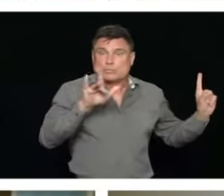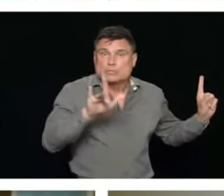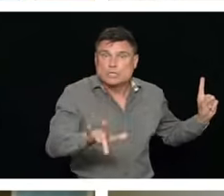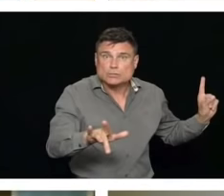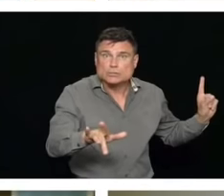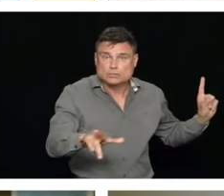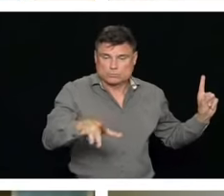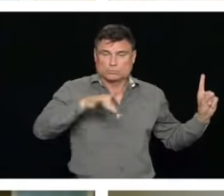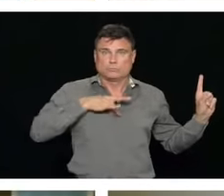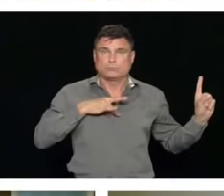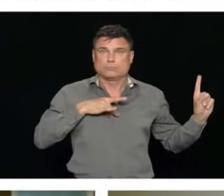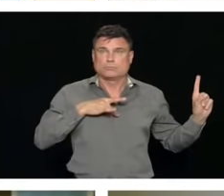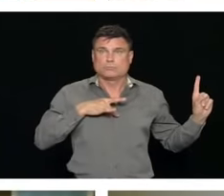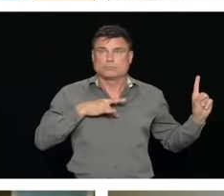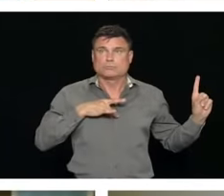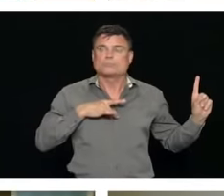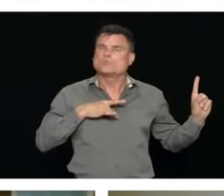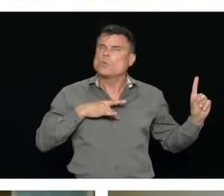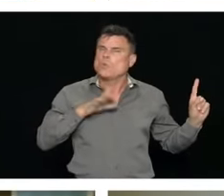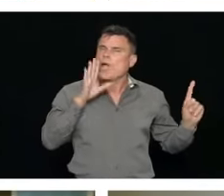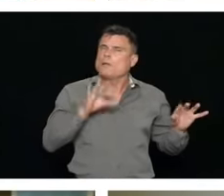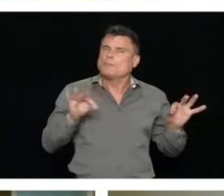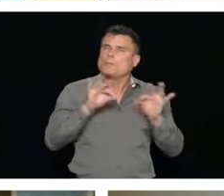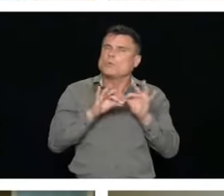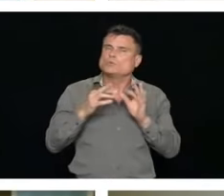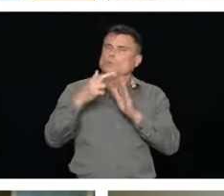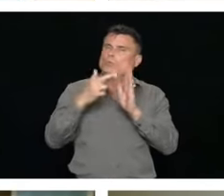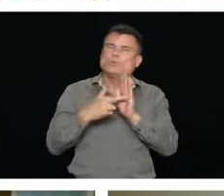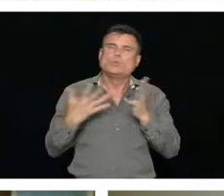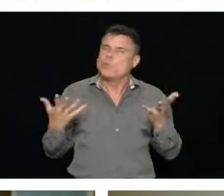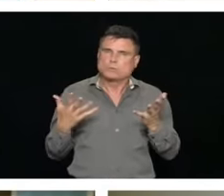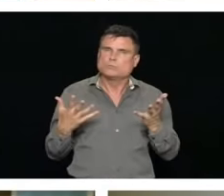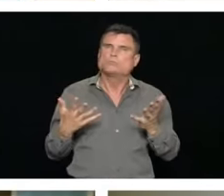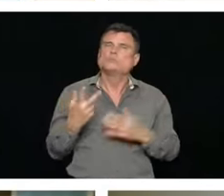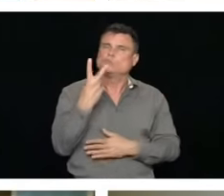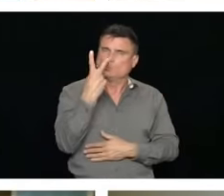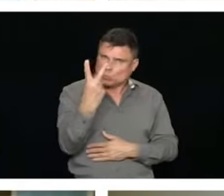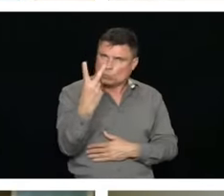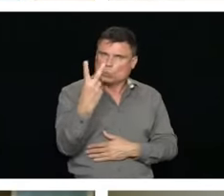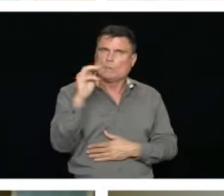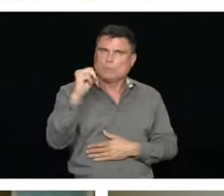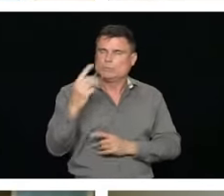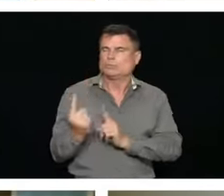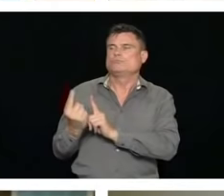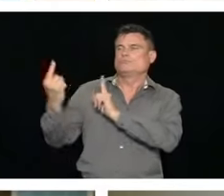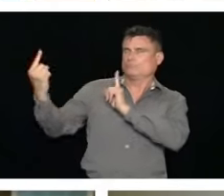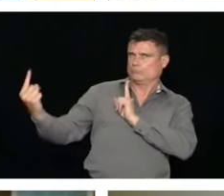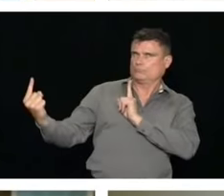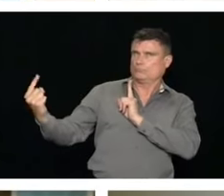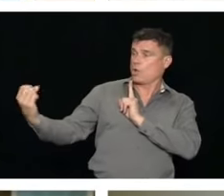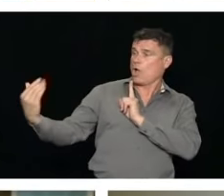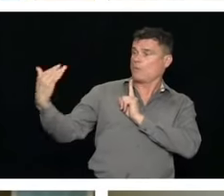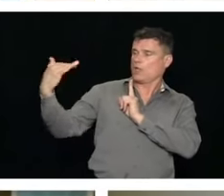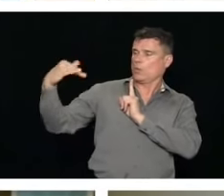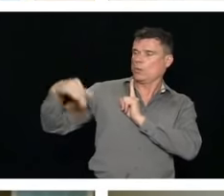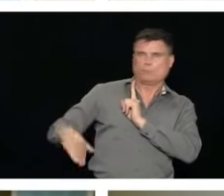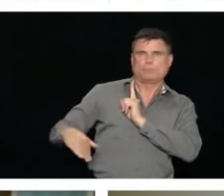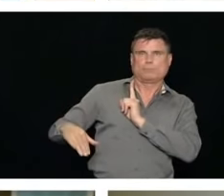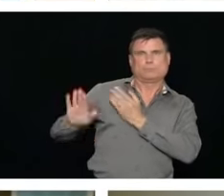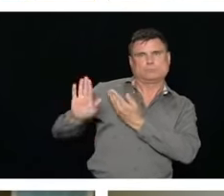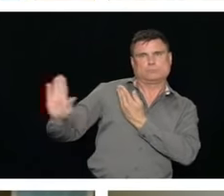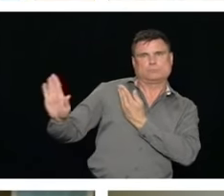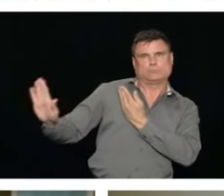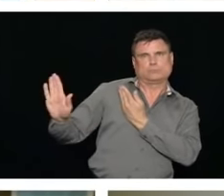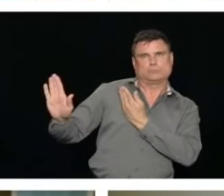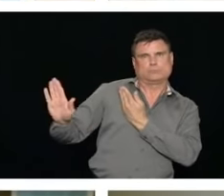look at our adults, that is really, really important. When we get down to the younger ages, we know